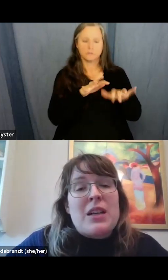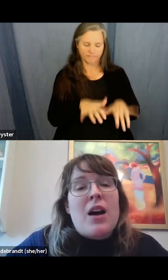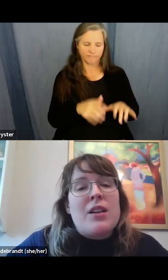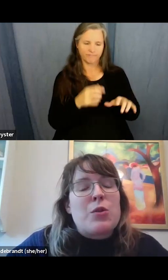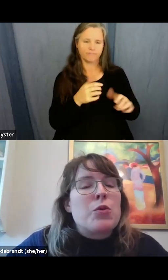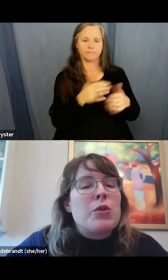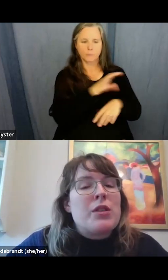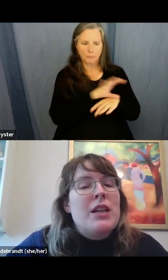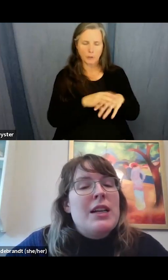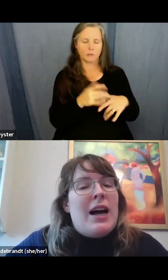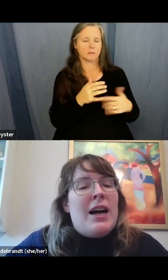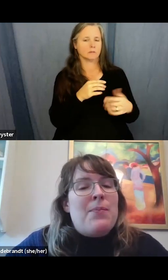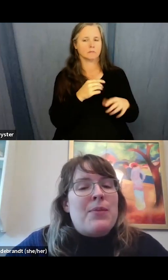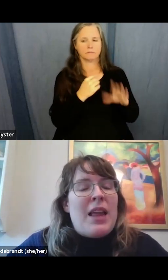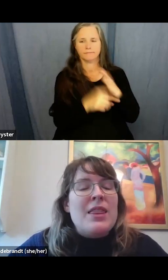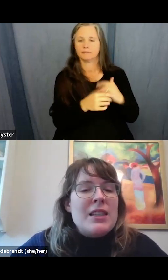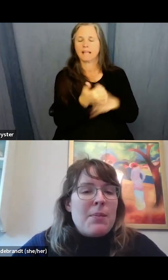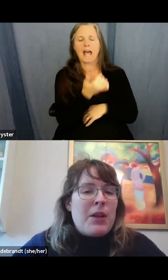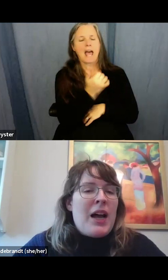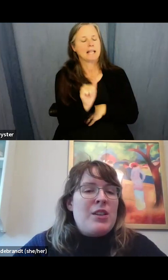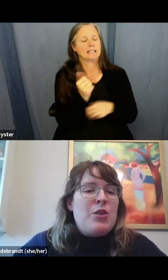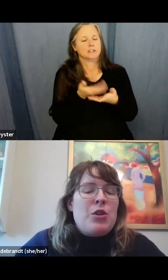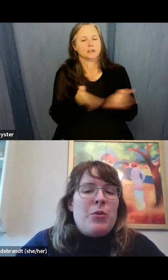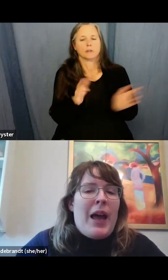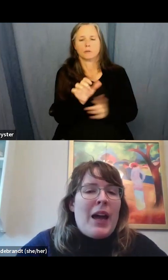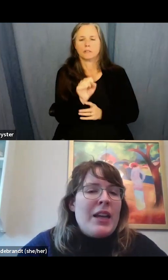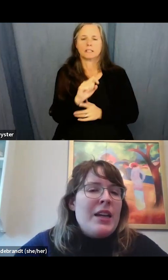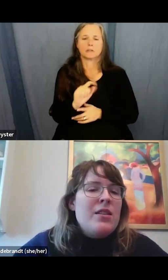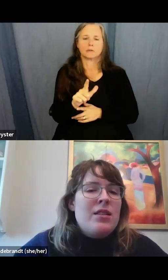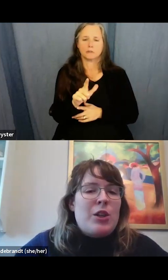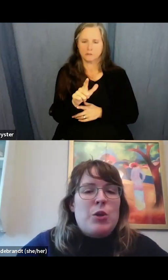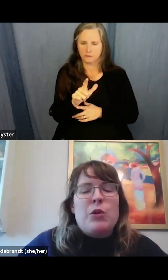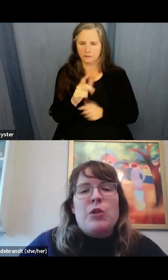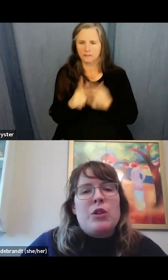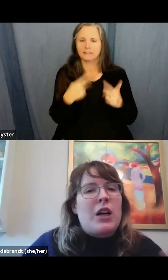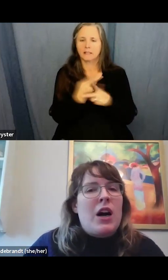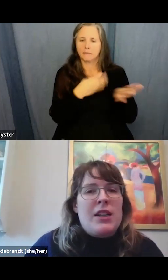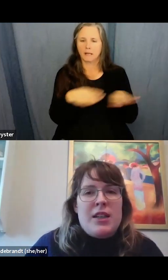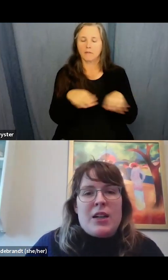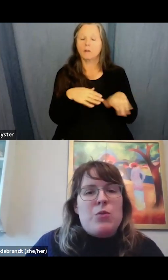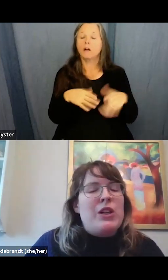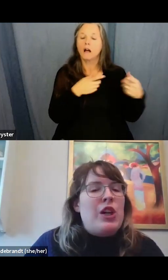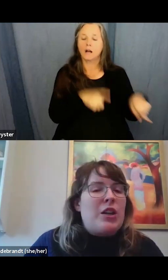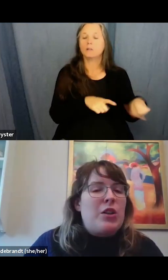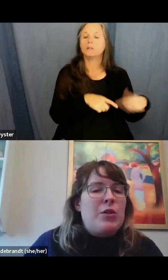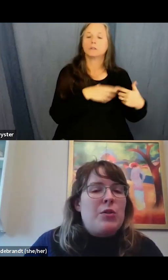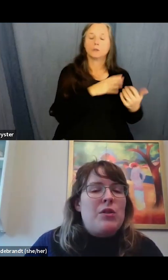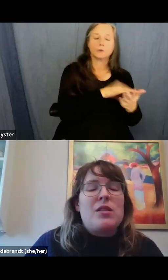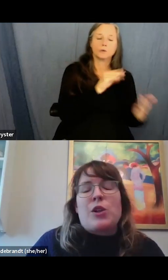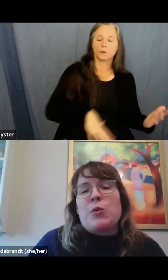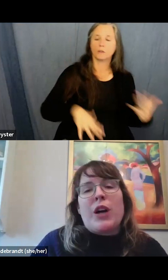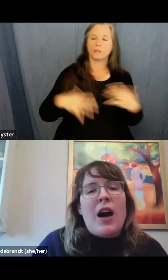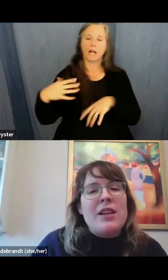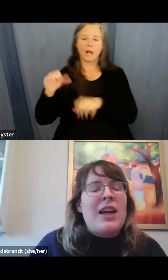sexual misconduct rules. And this applies to any sexual conduct, which